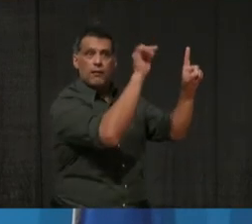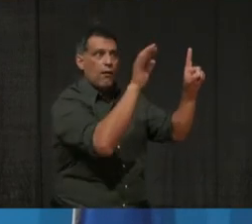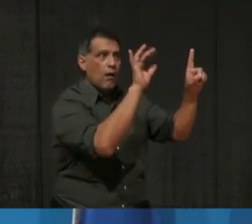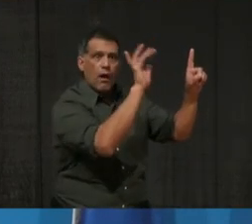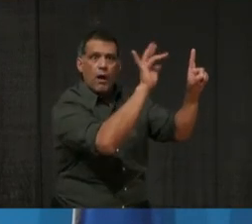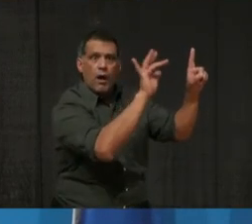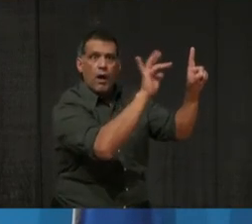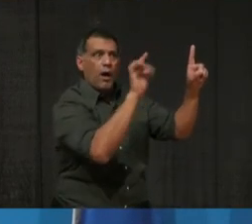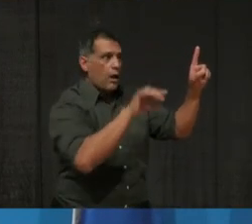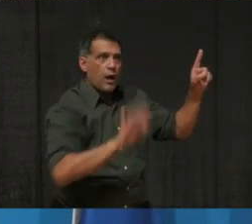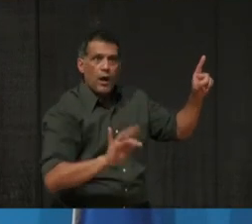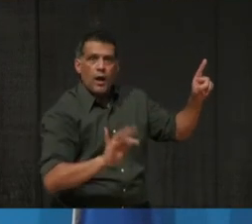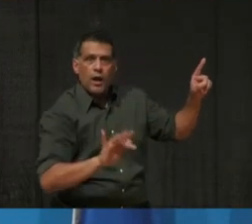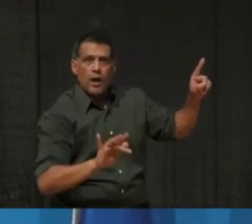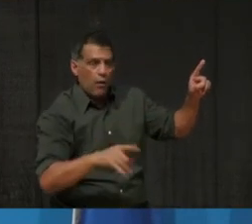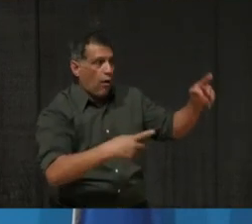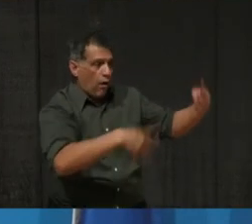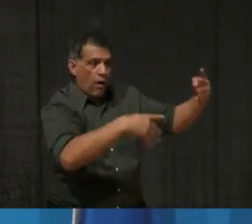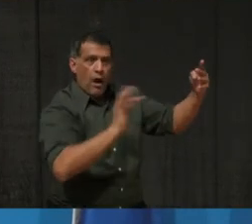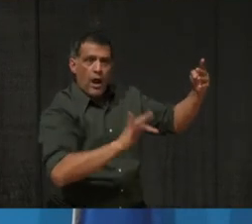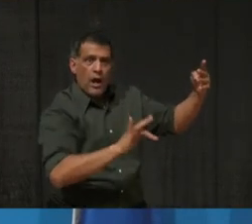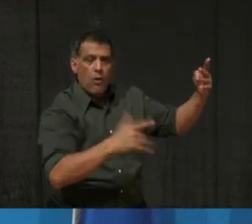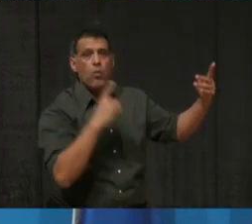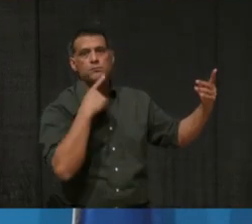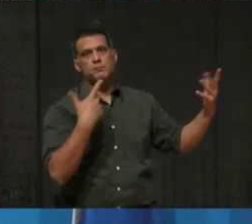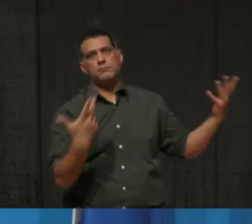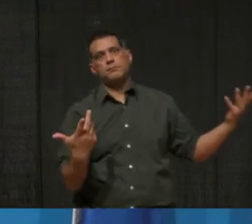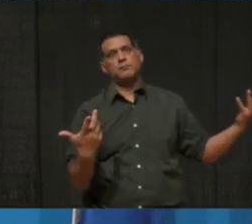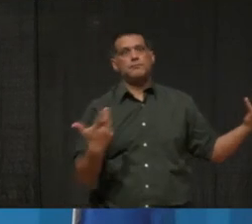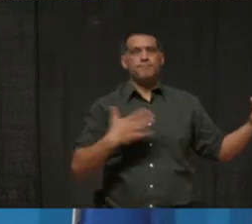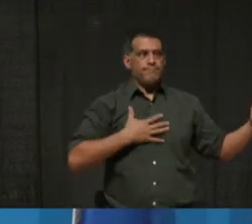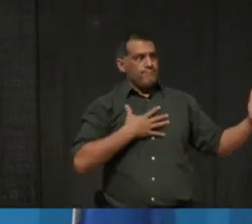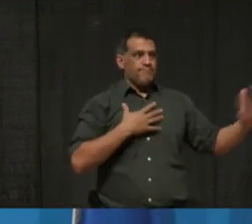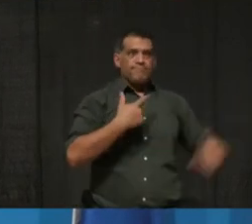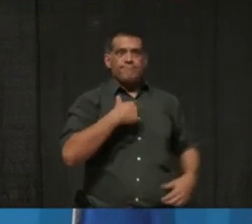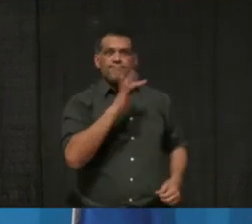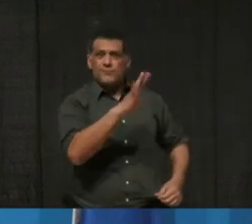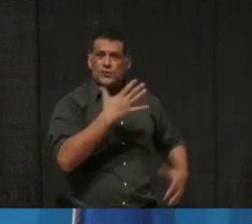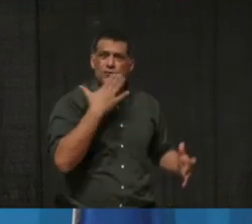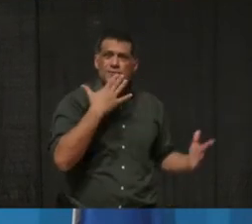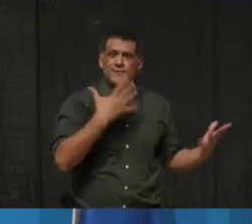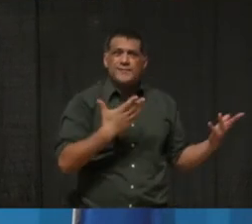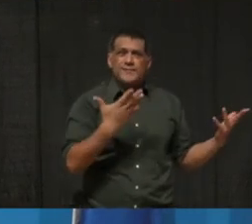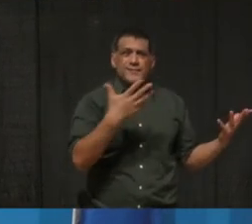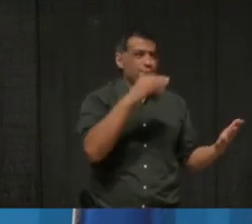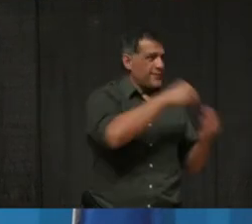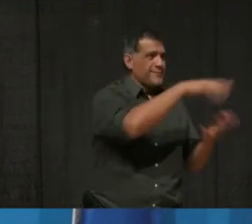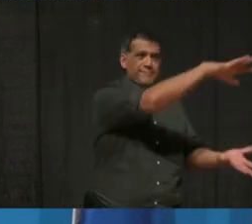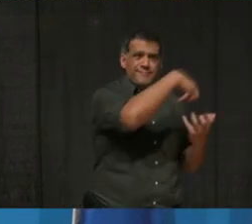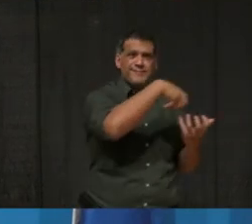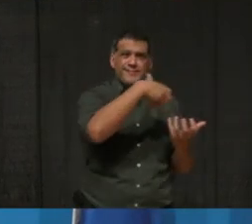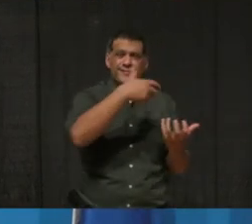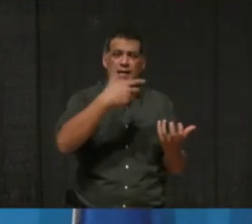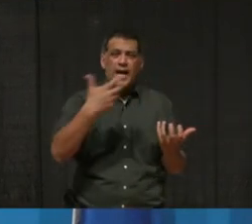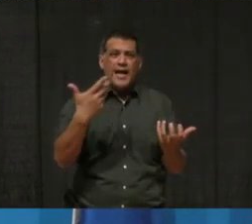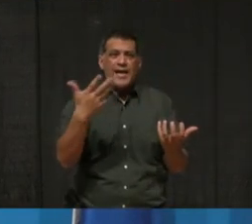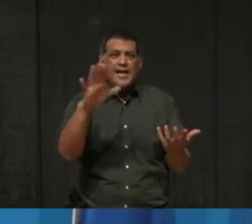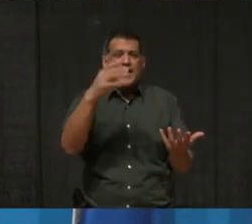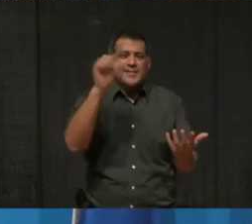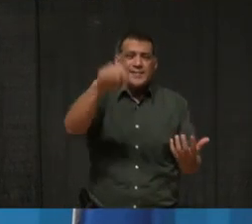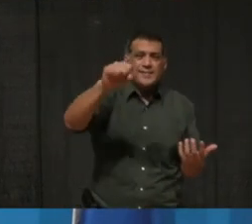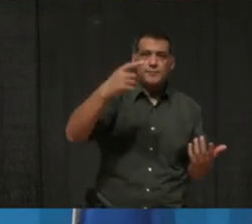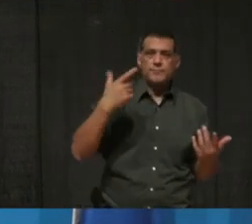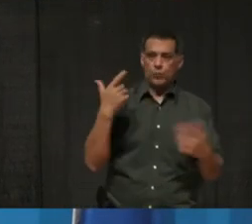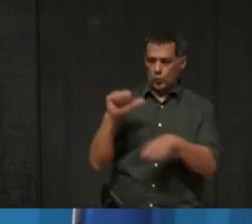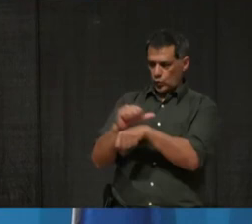fact that every package that does end up on one's doorstep, you know, essential or otherwise, is actually put there by one of our workers, and they are